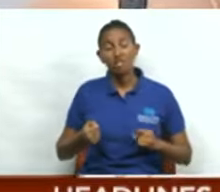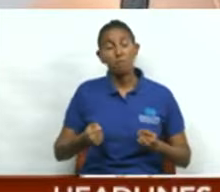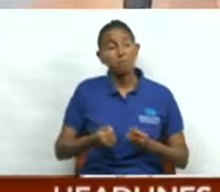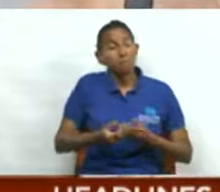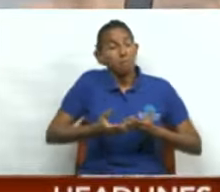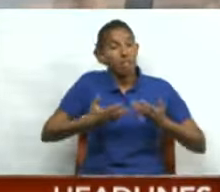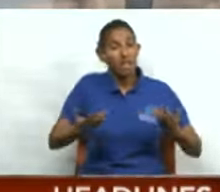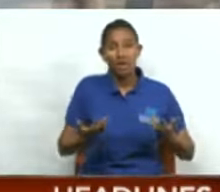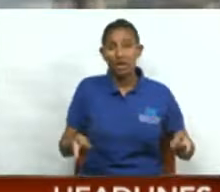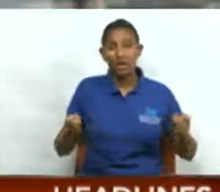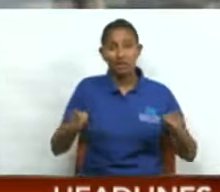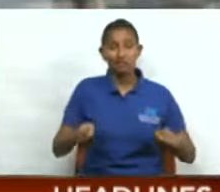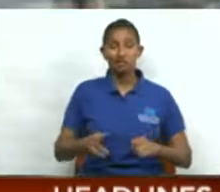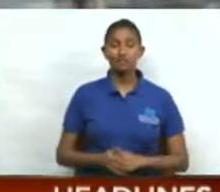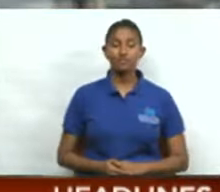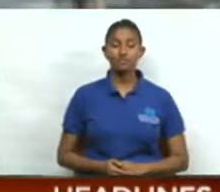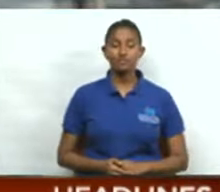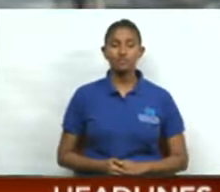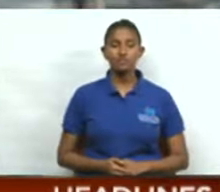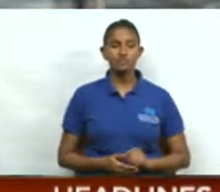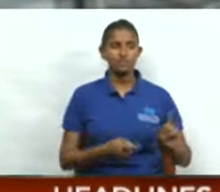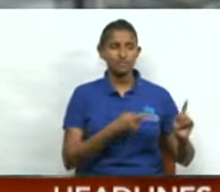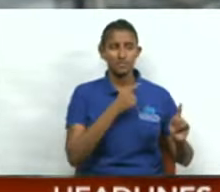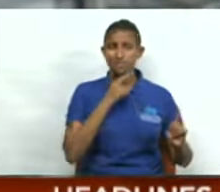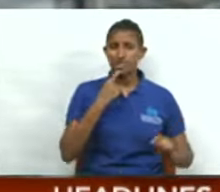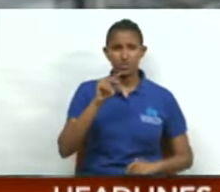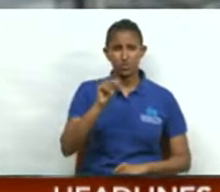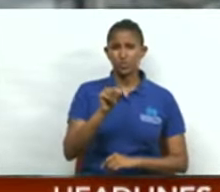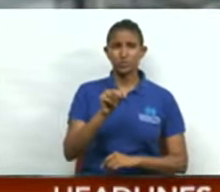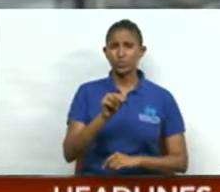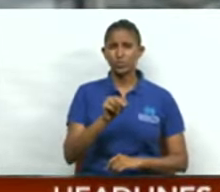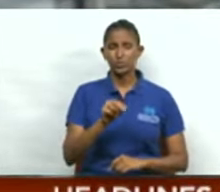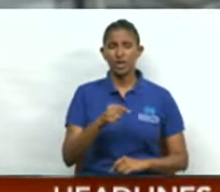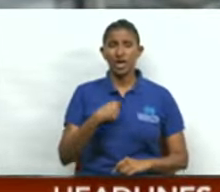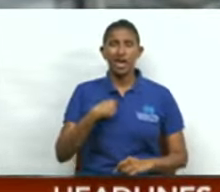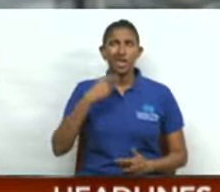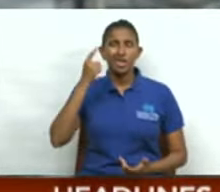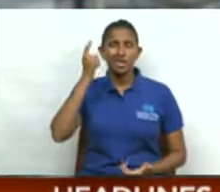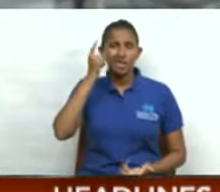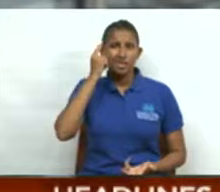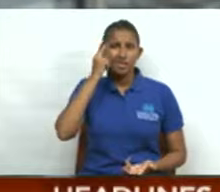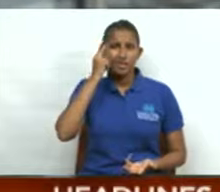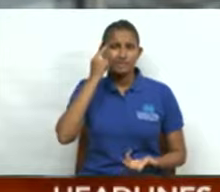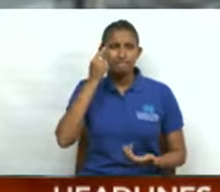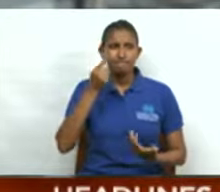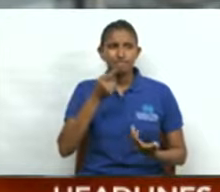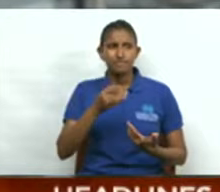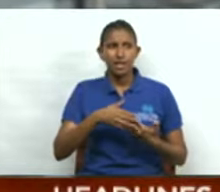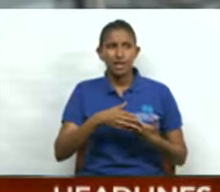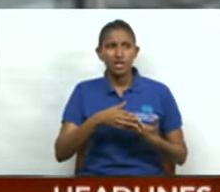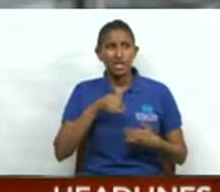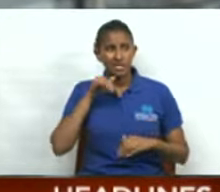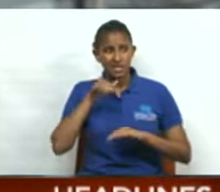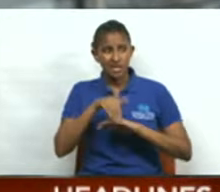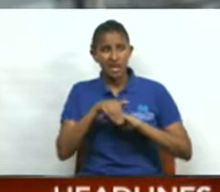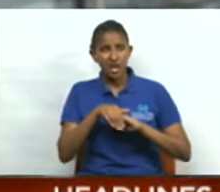on. No, I do not. I think after hearing him last night on